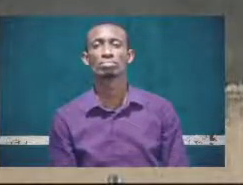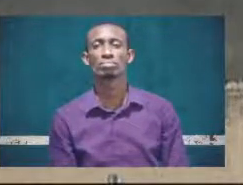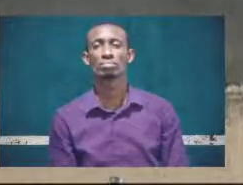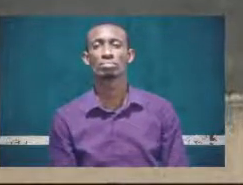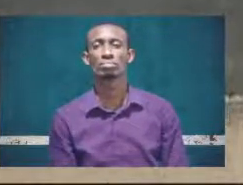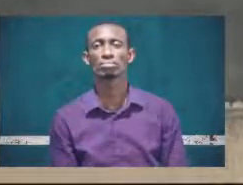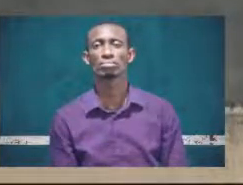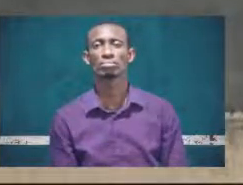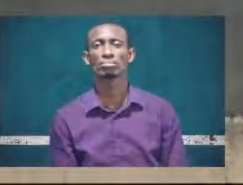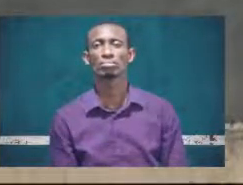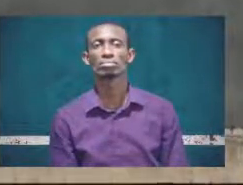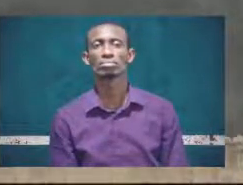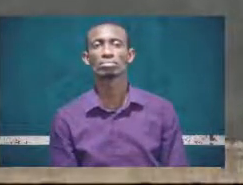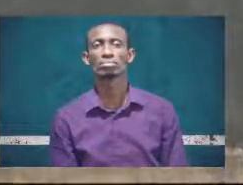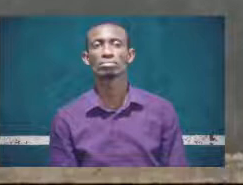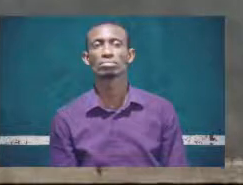The sign